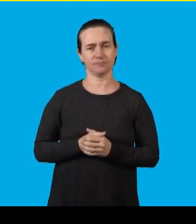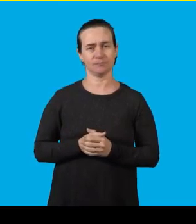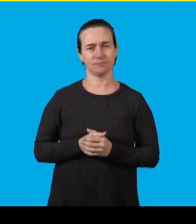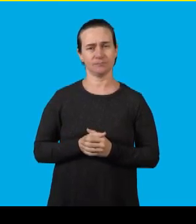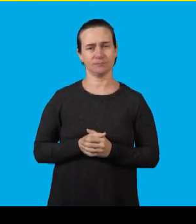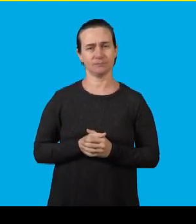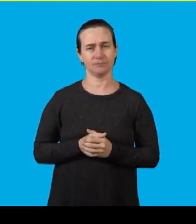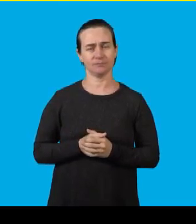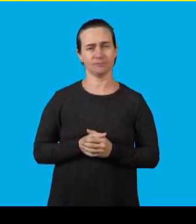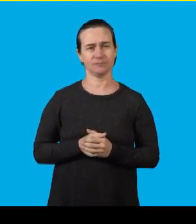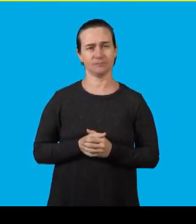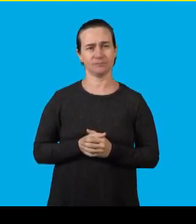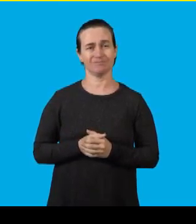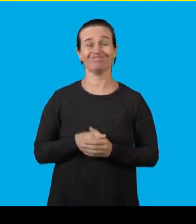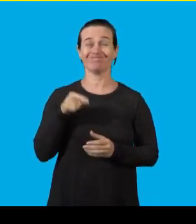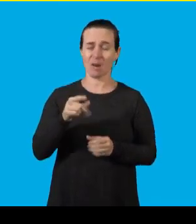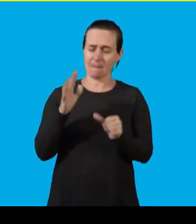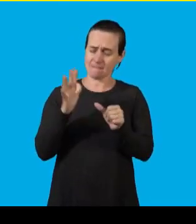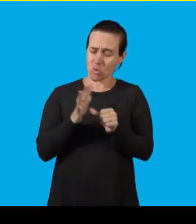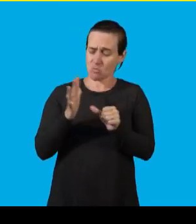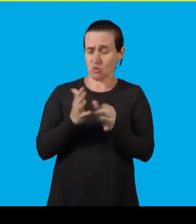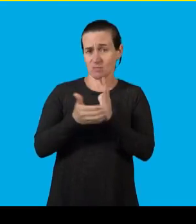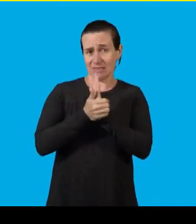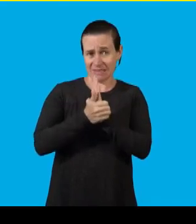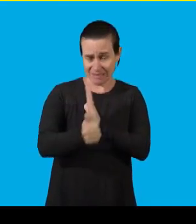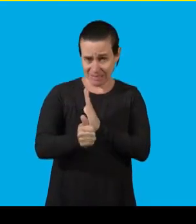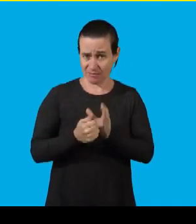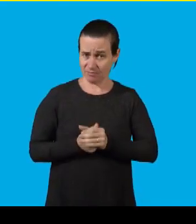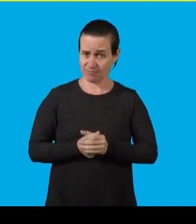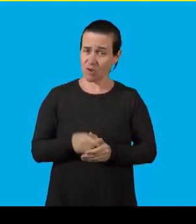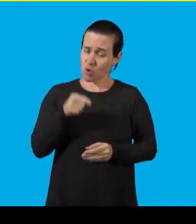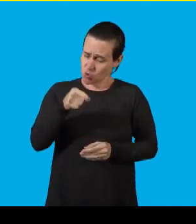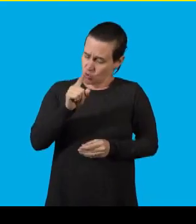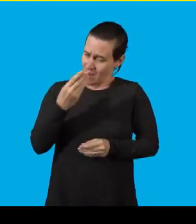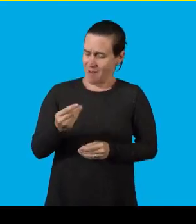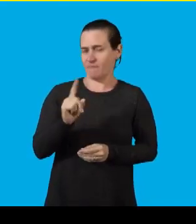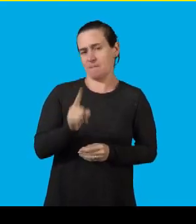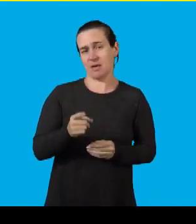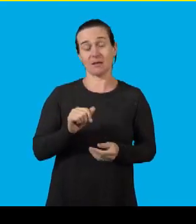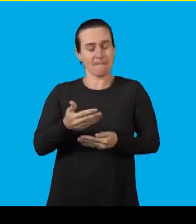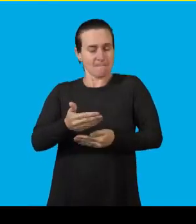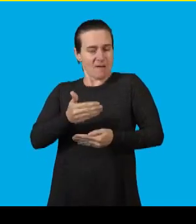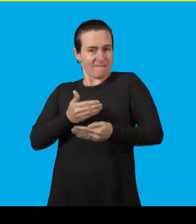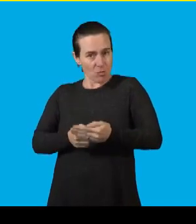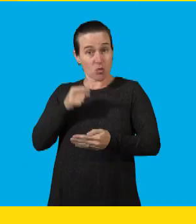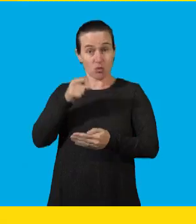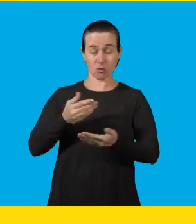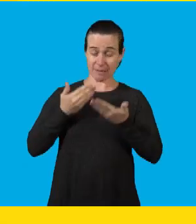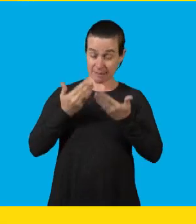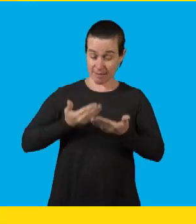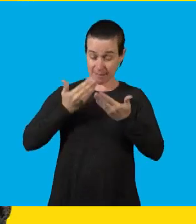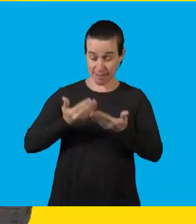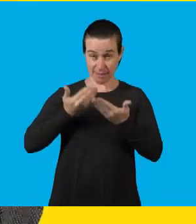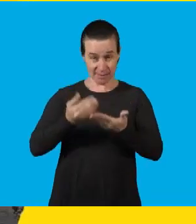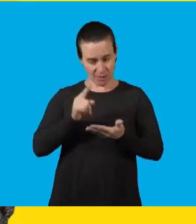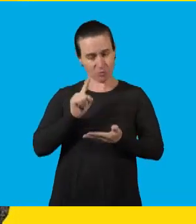And also there is essential skills and information that you should have before you study the